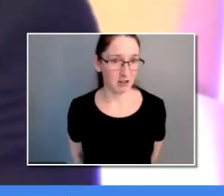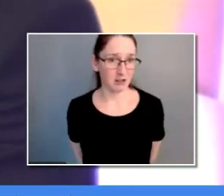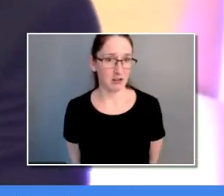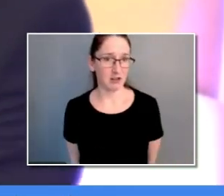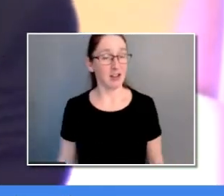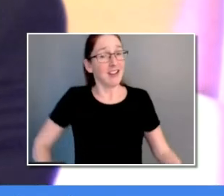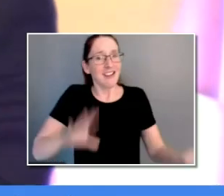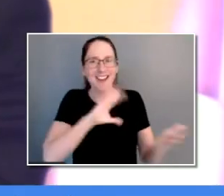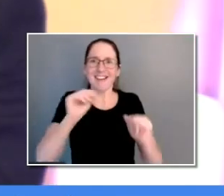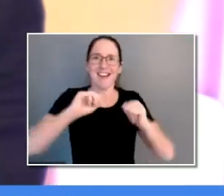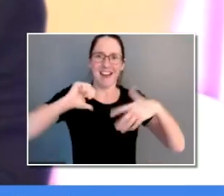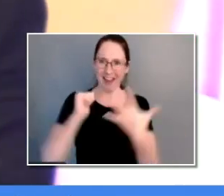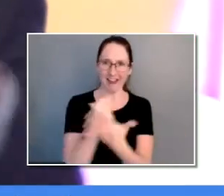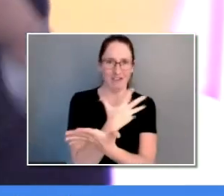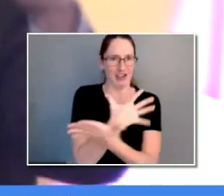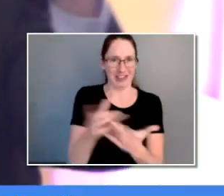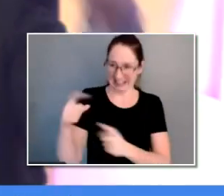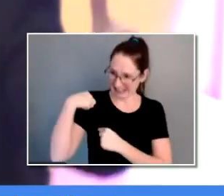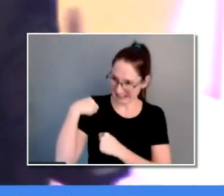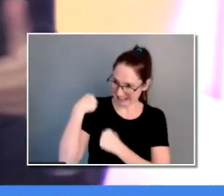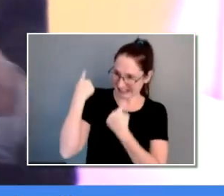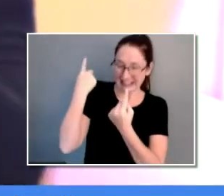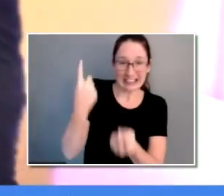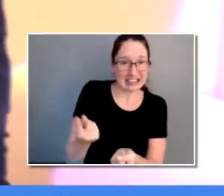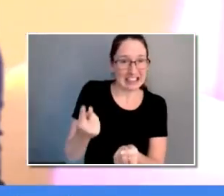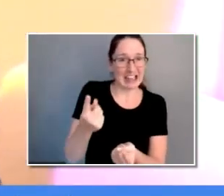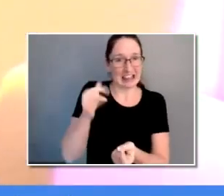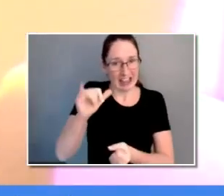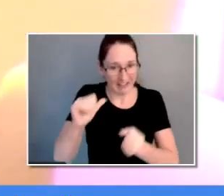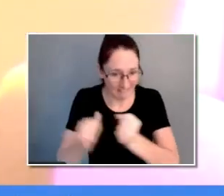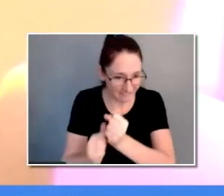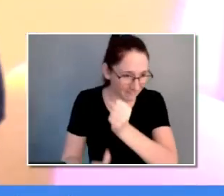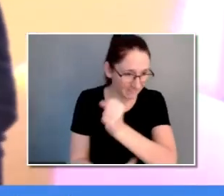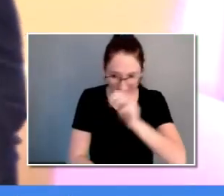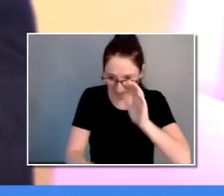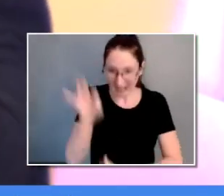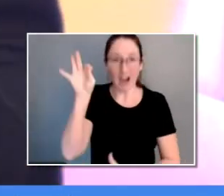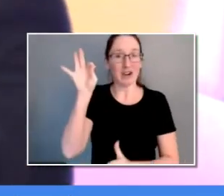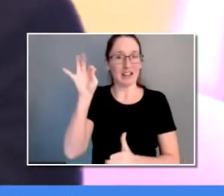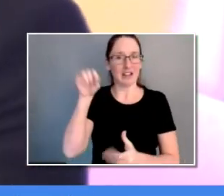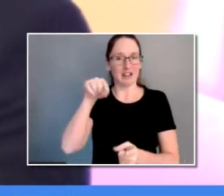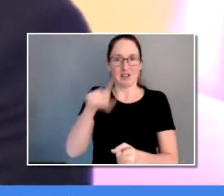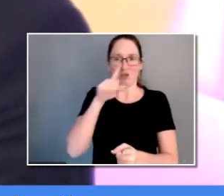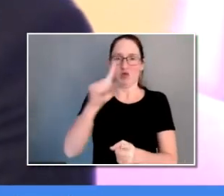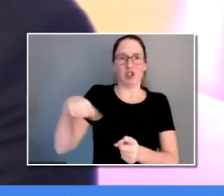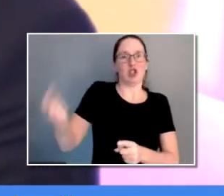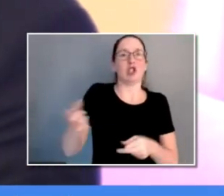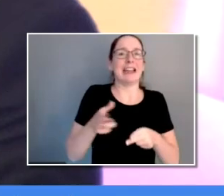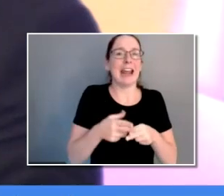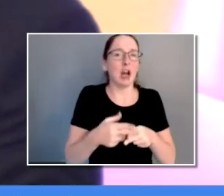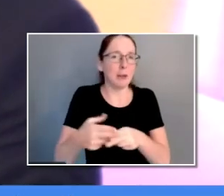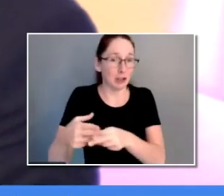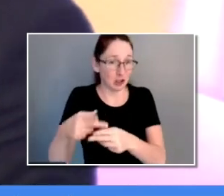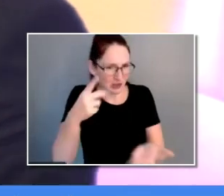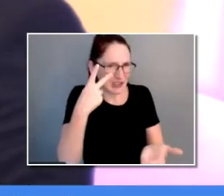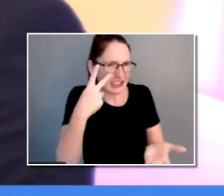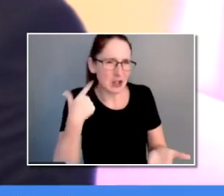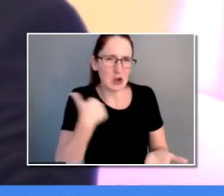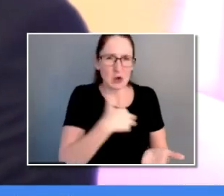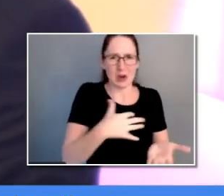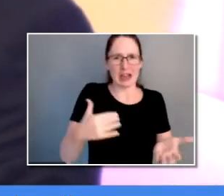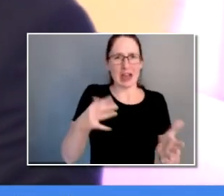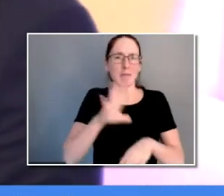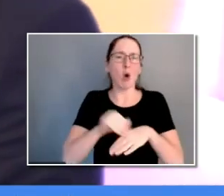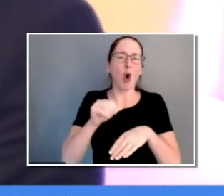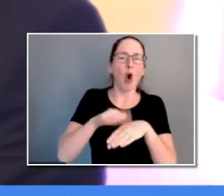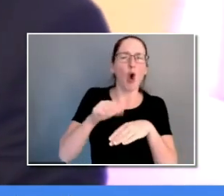And everything since the founding to this has just been an intermission. You see, like, we got all spoiled and